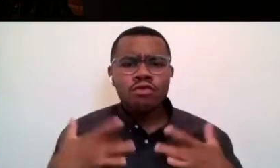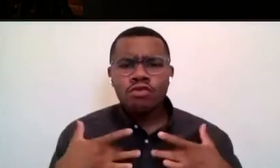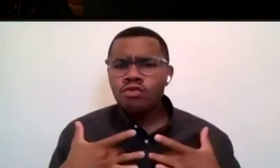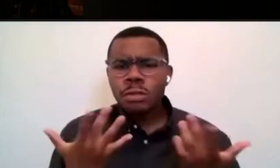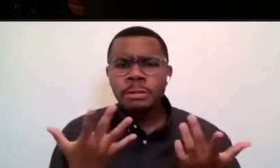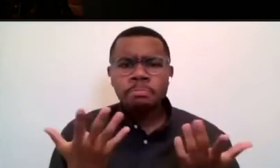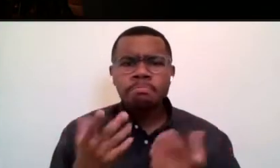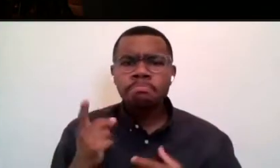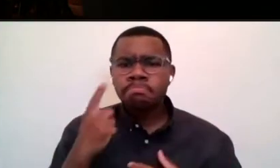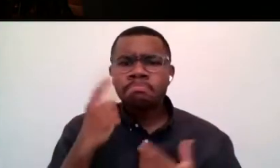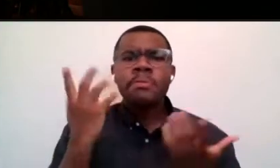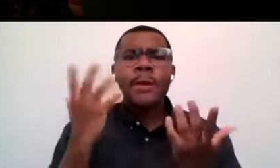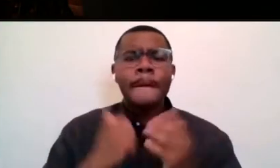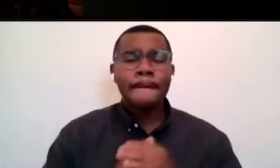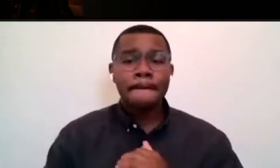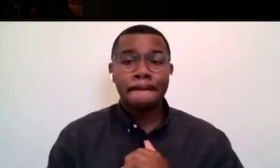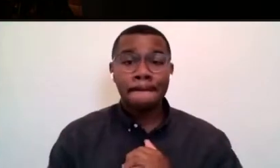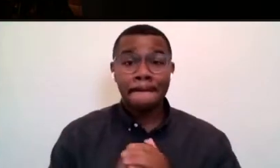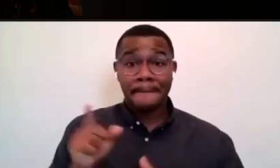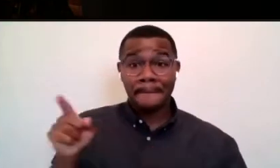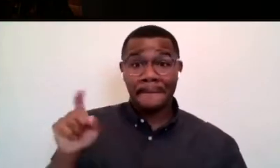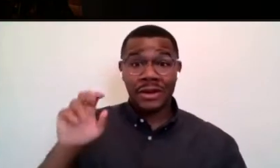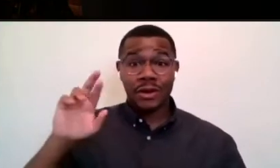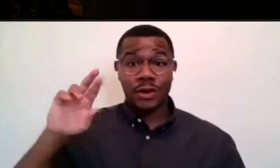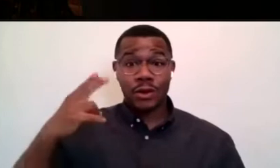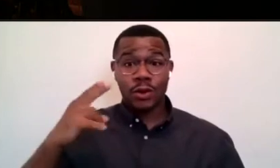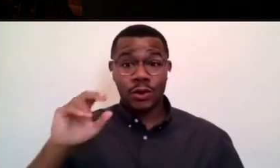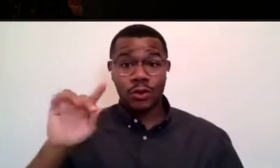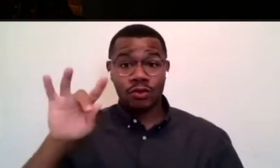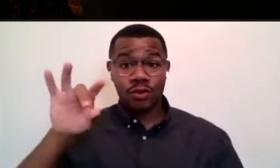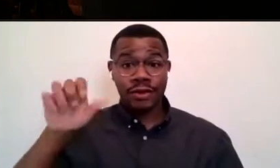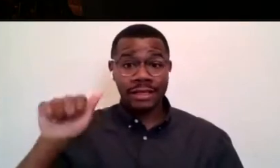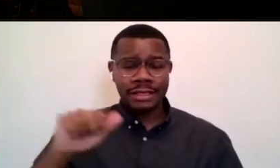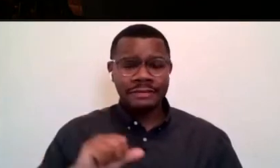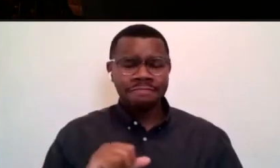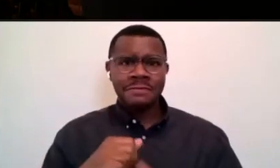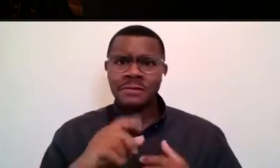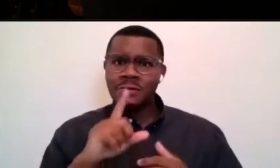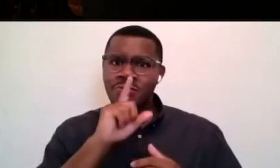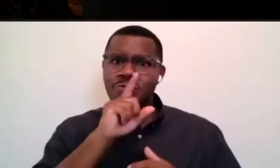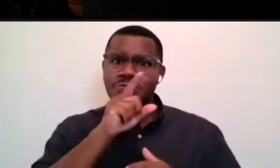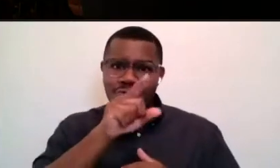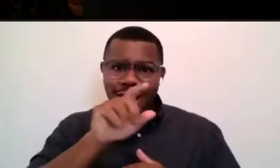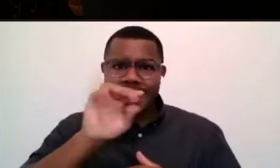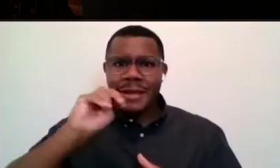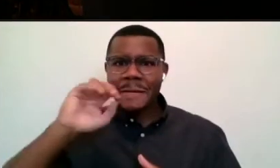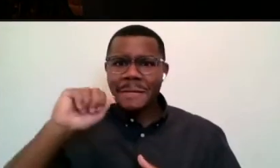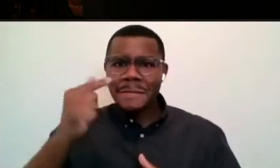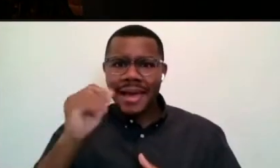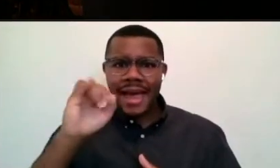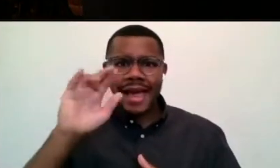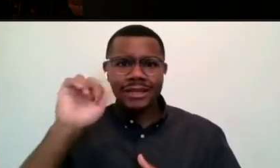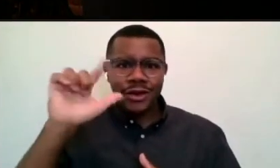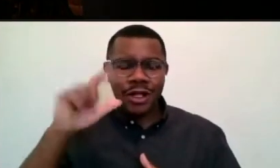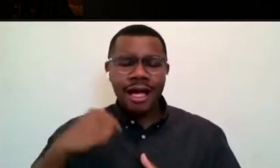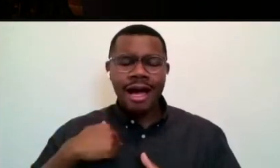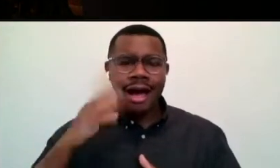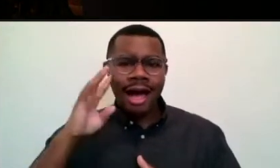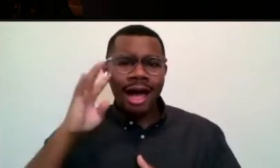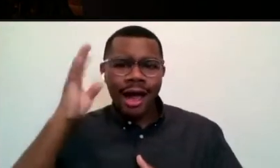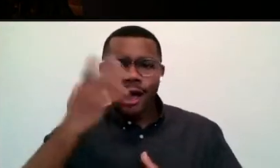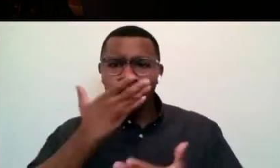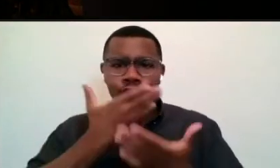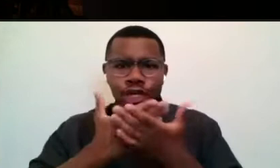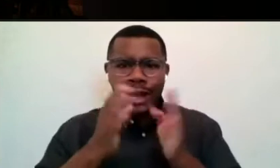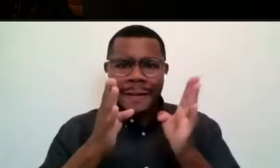because I drew up a very good plan. You know, I was going to come to Philadelphia, finish